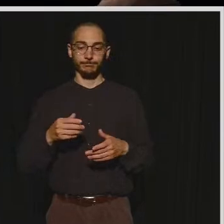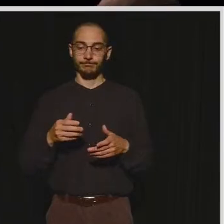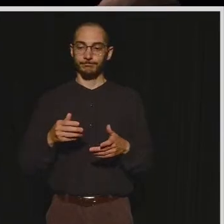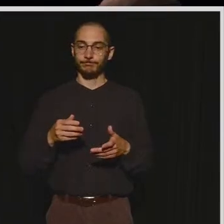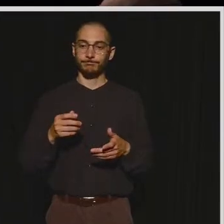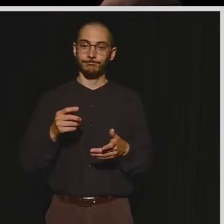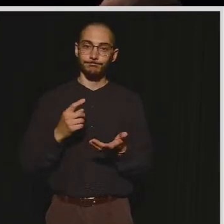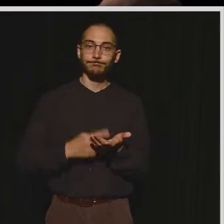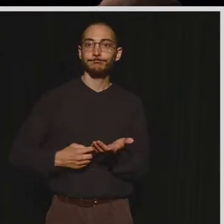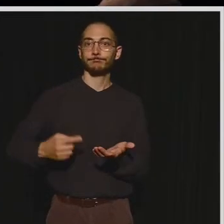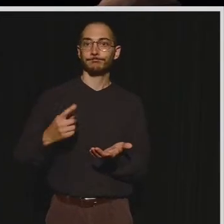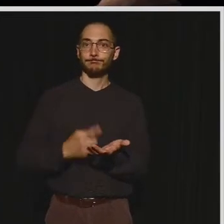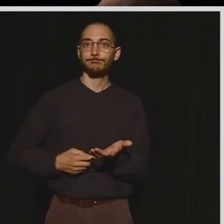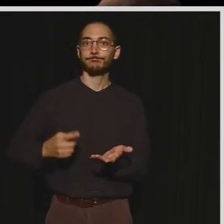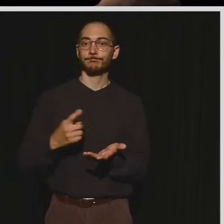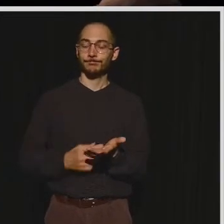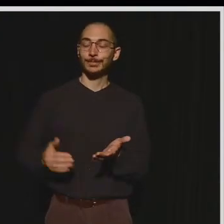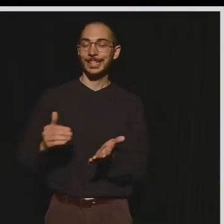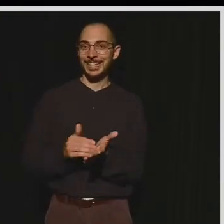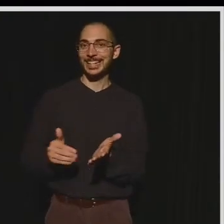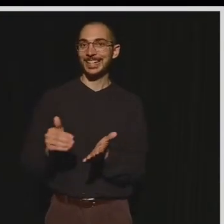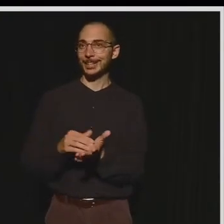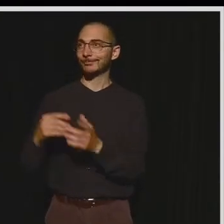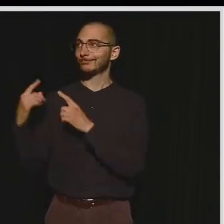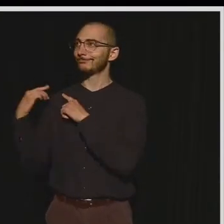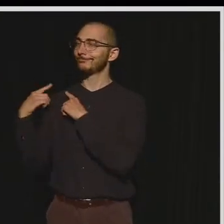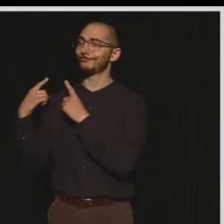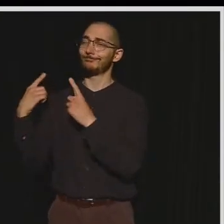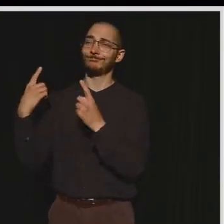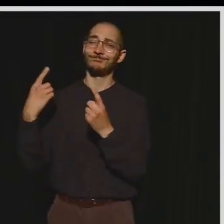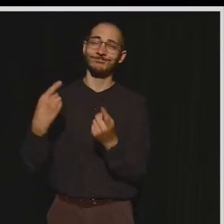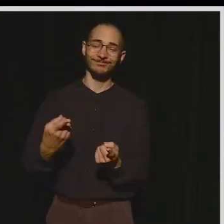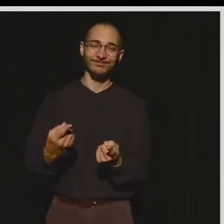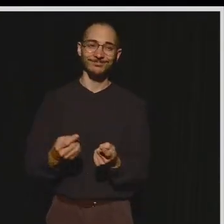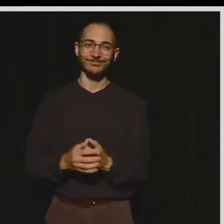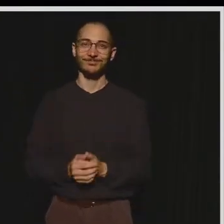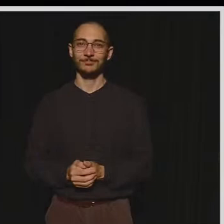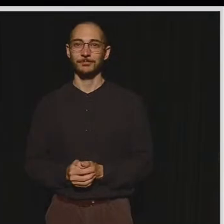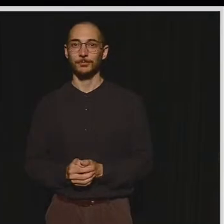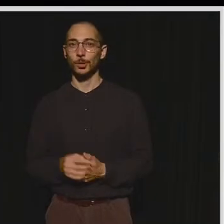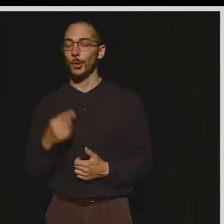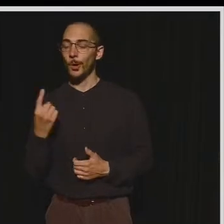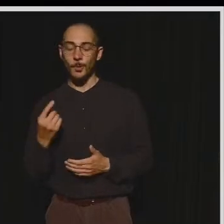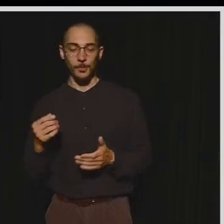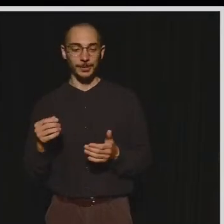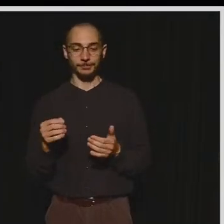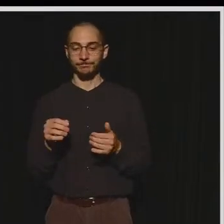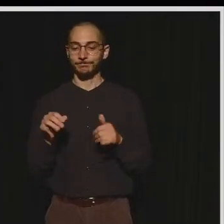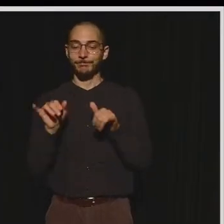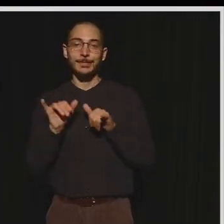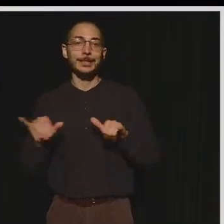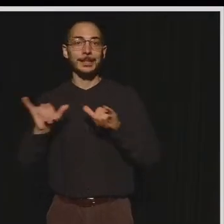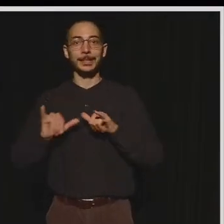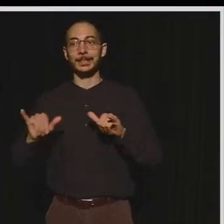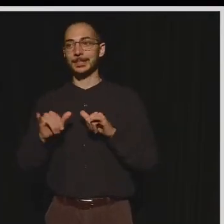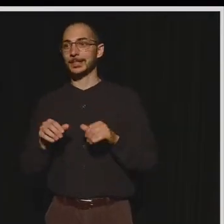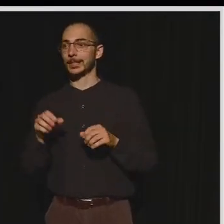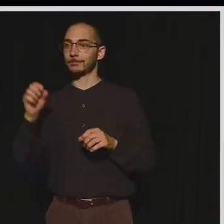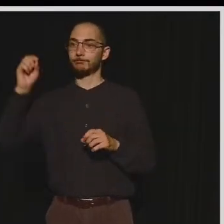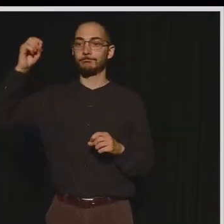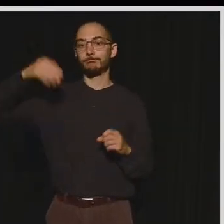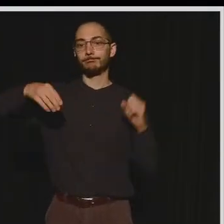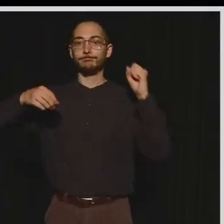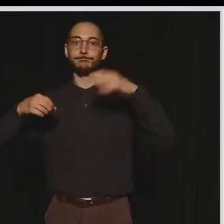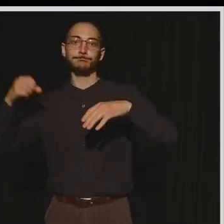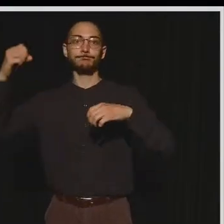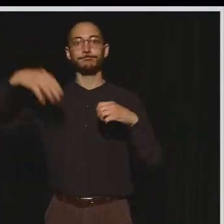the same thing. I think that a lot of it kind of comes down to that it's very easy for us to